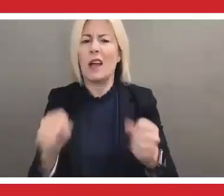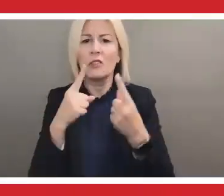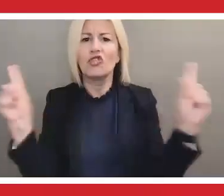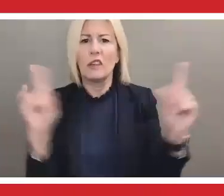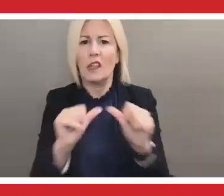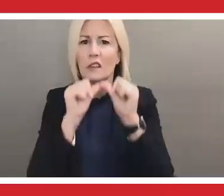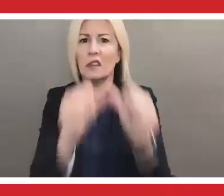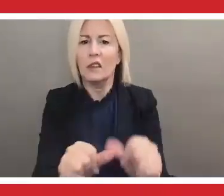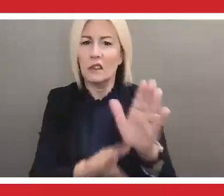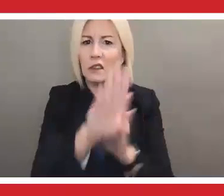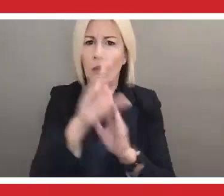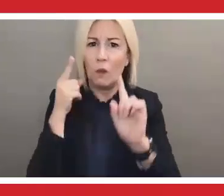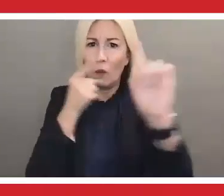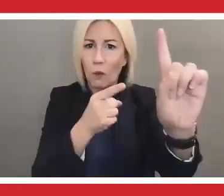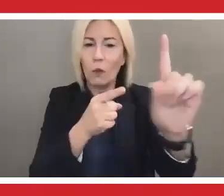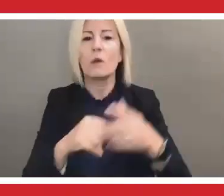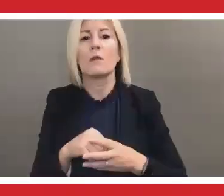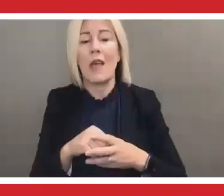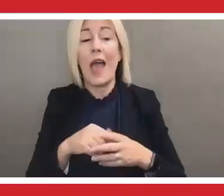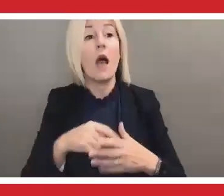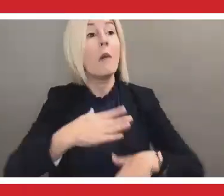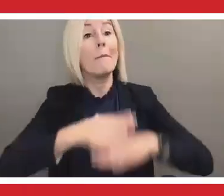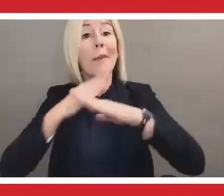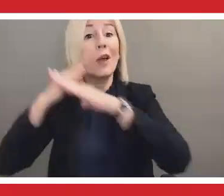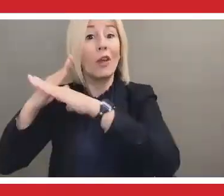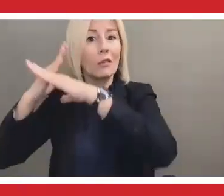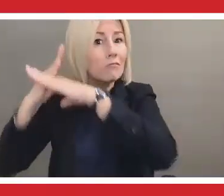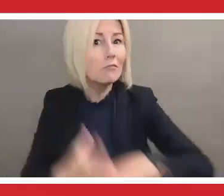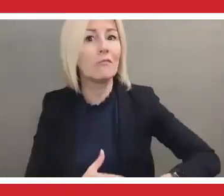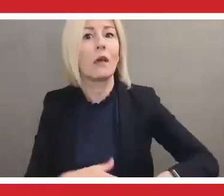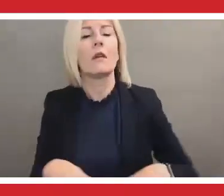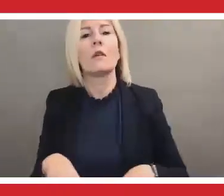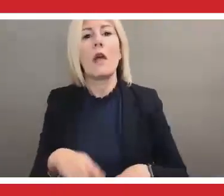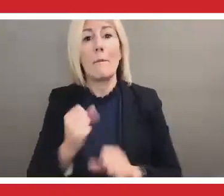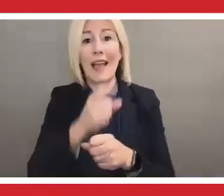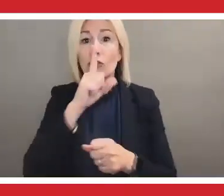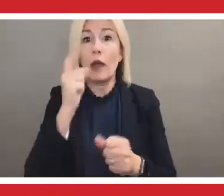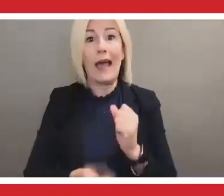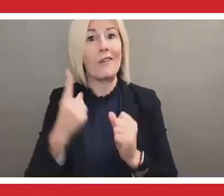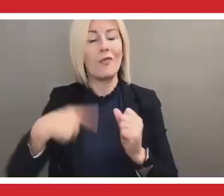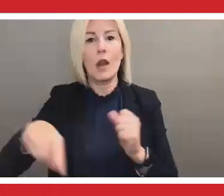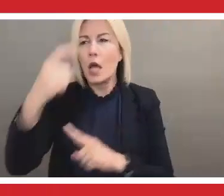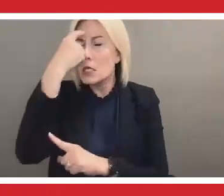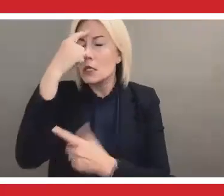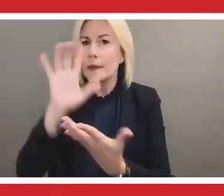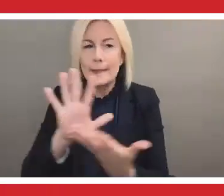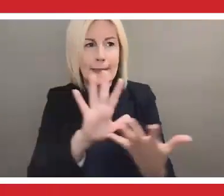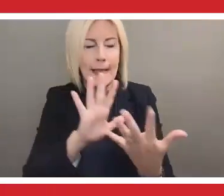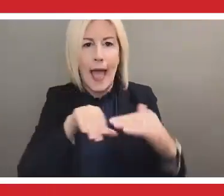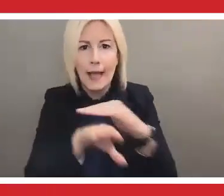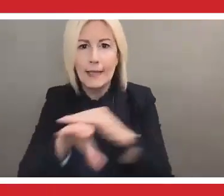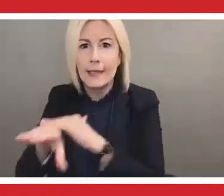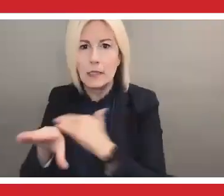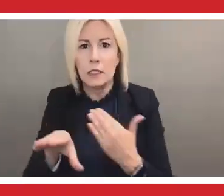development goals and reduce barriers. Ensuring that all the people have mindful access to the internet, in my opinion,